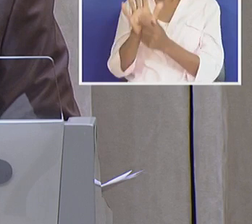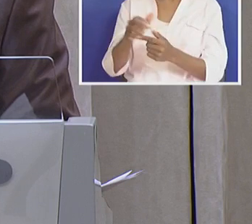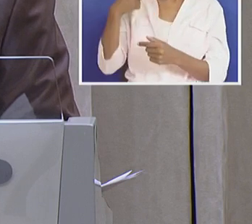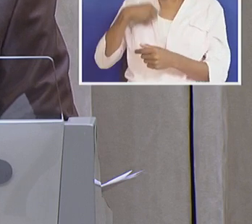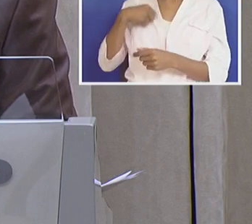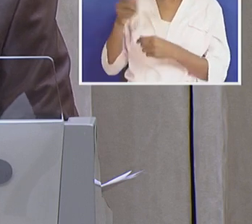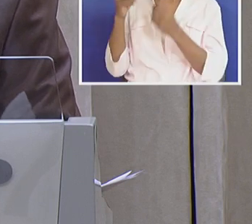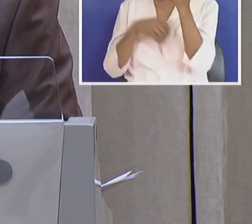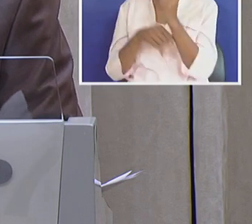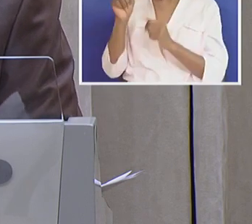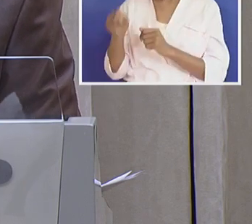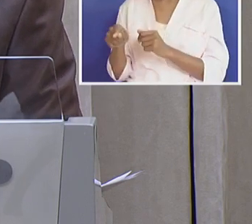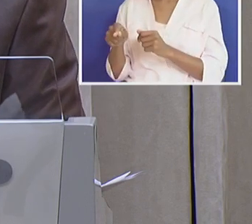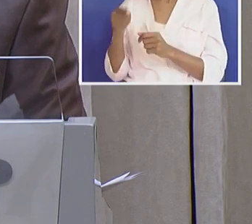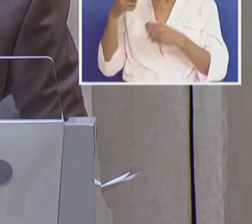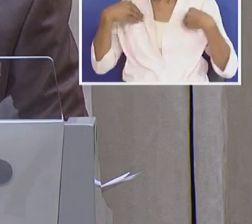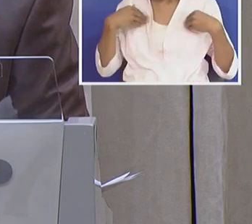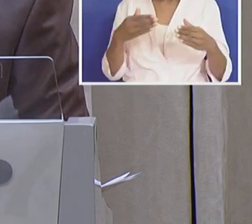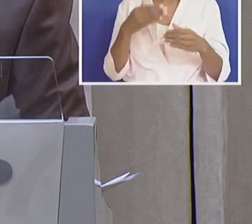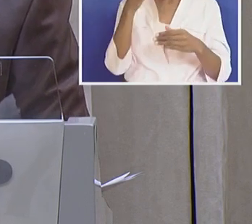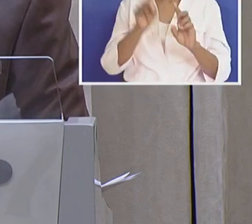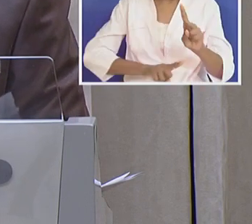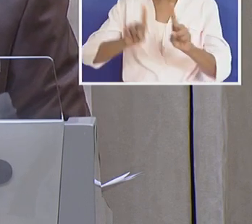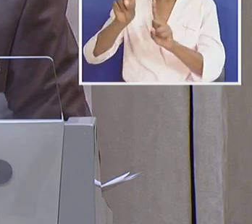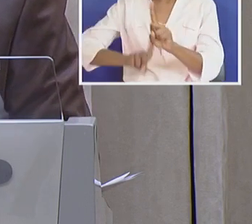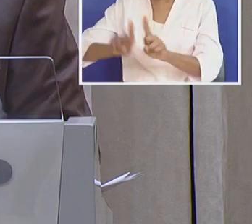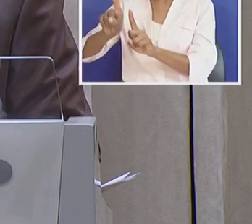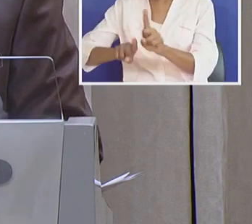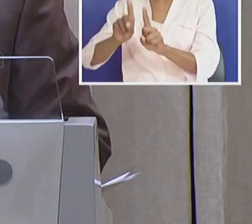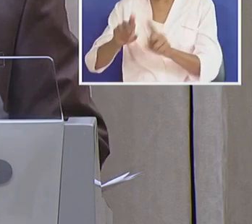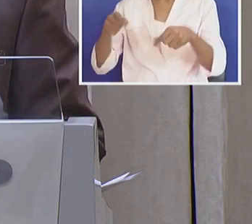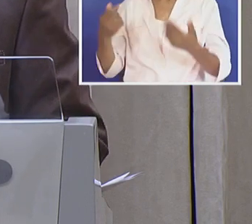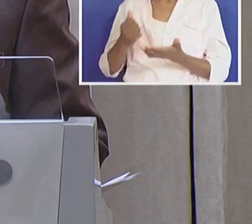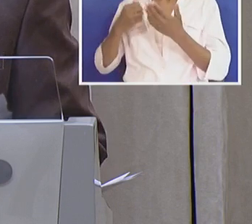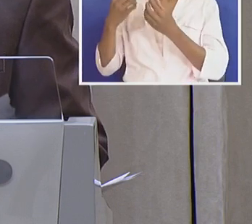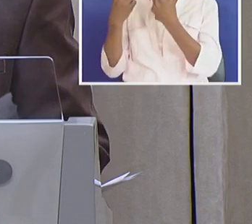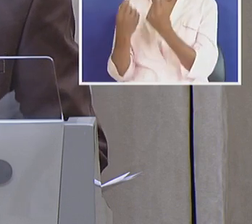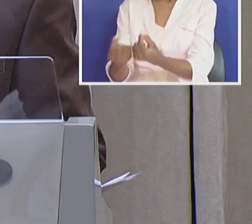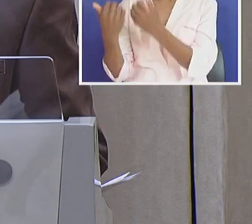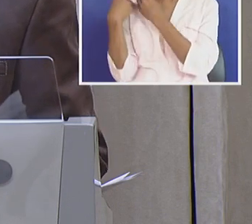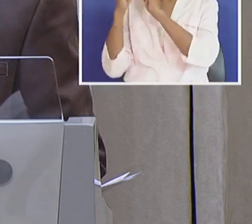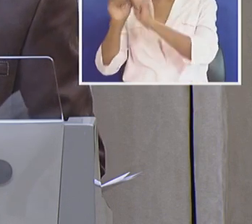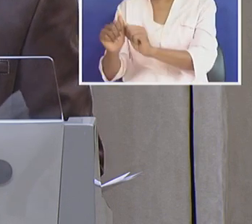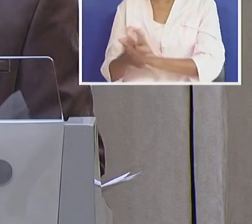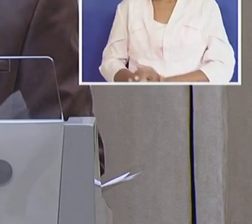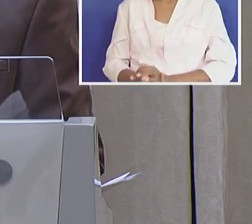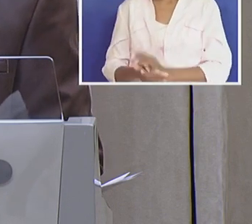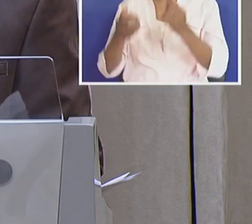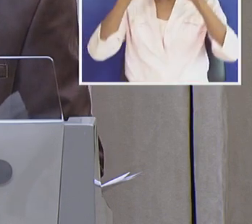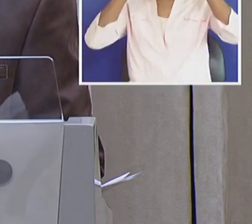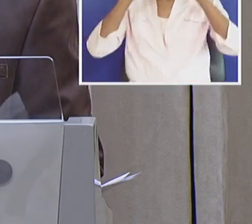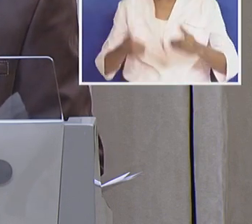is the cause of the continued failure to comply with an executive obligation. The substantive reasons for the decision